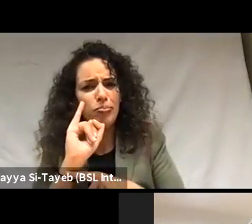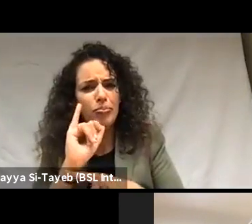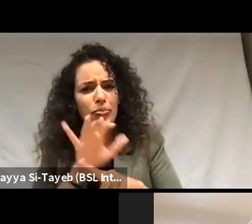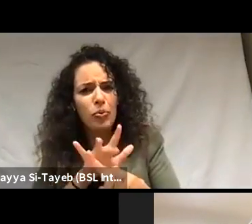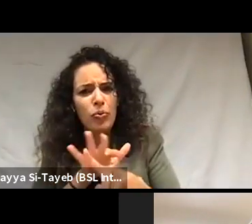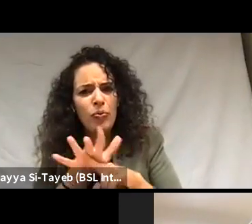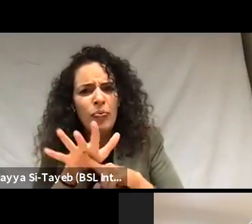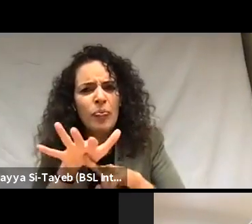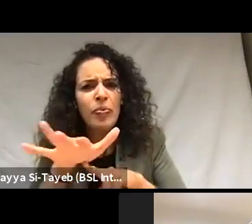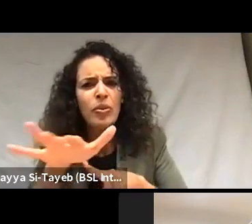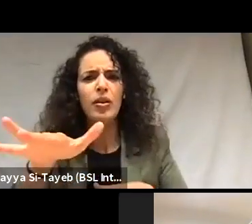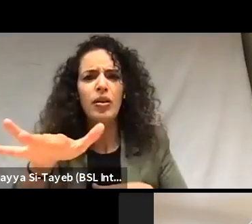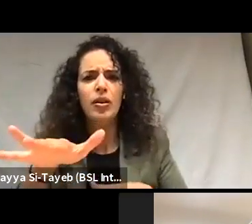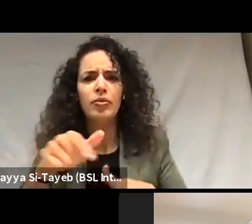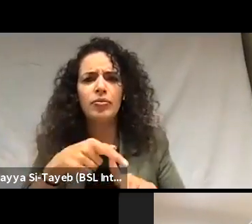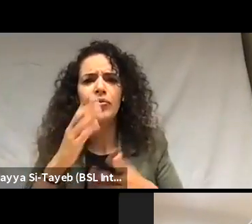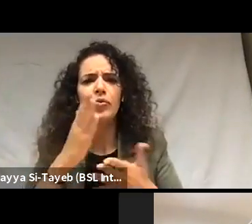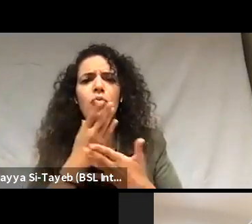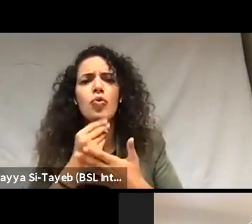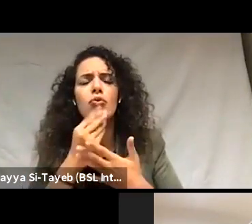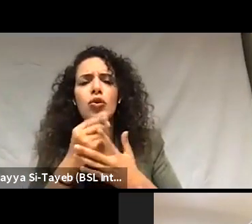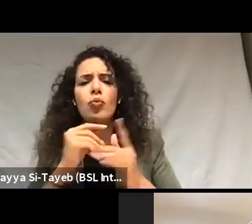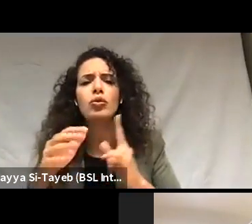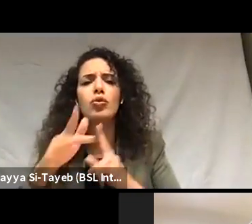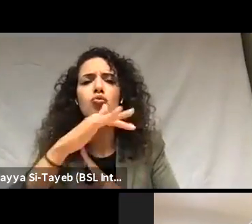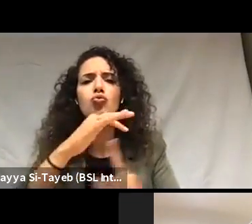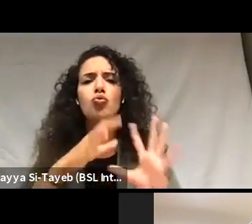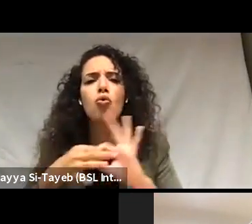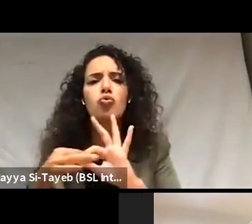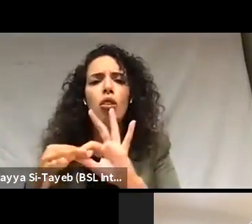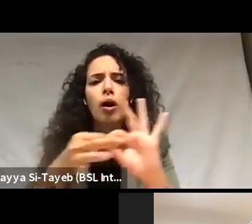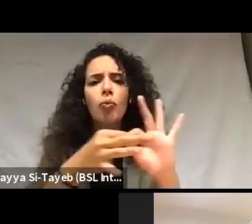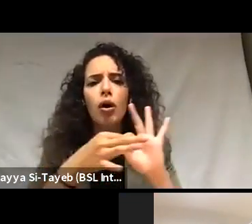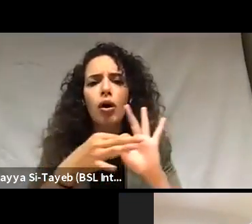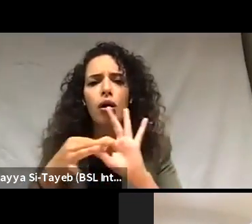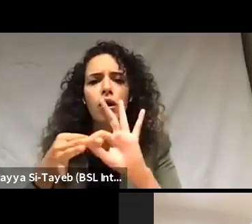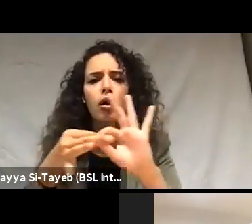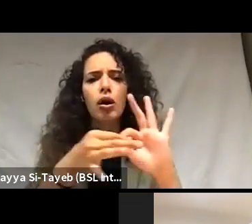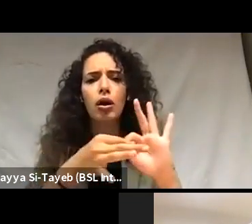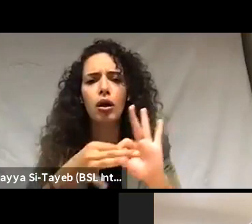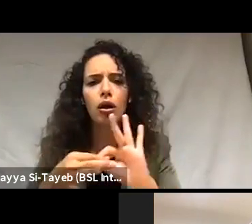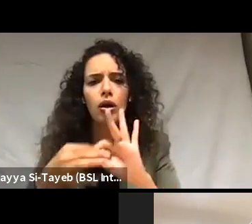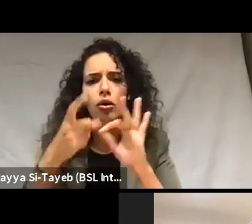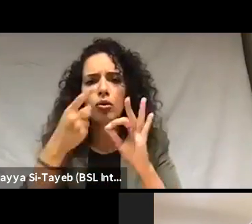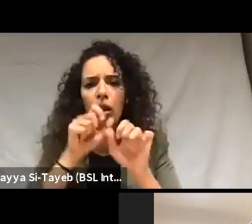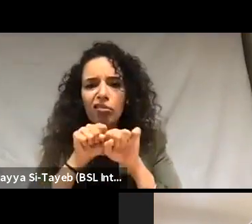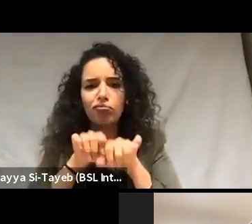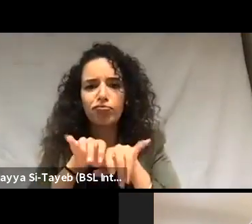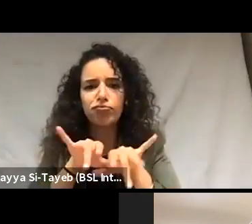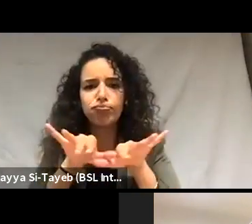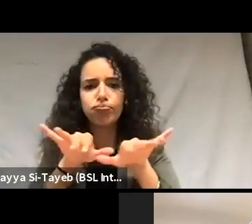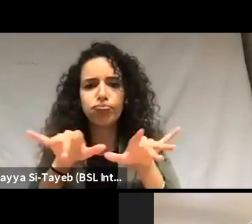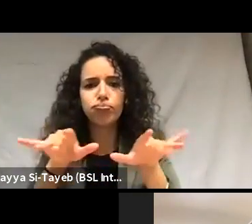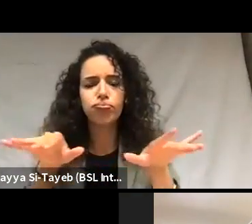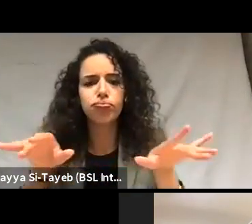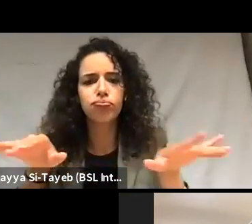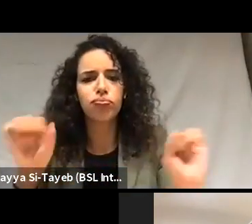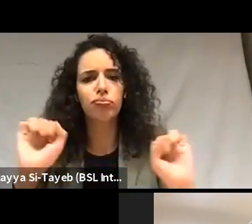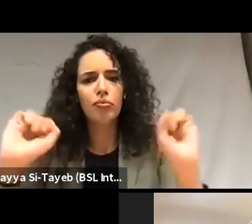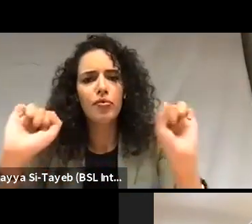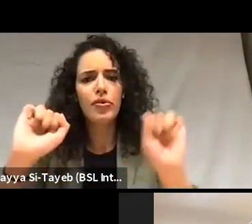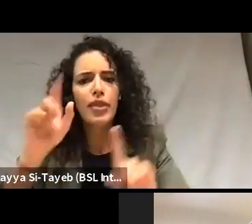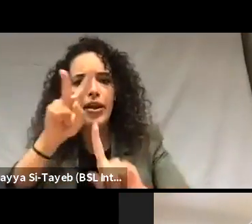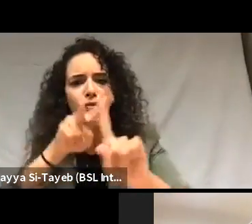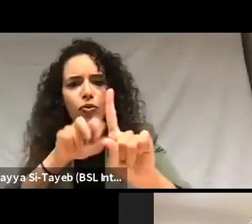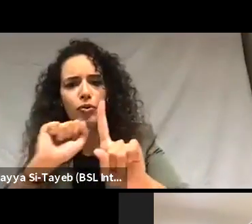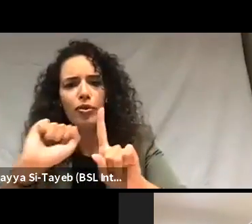and really using the social network to push their particular views